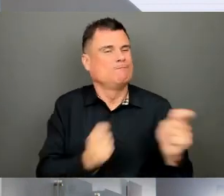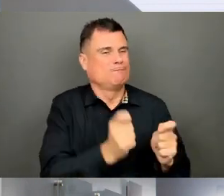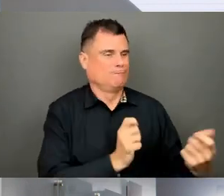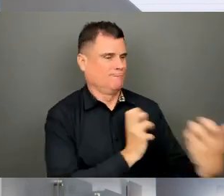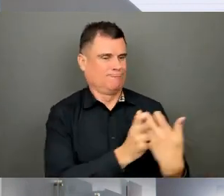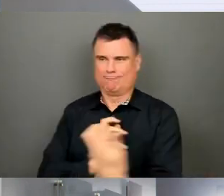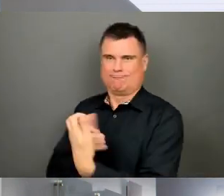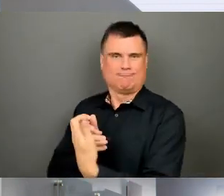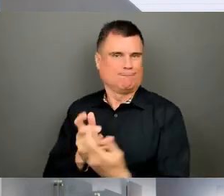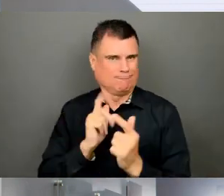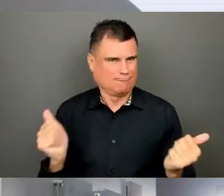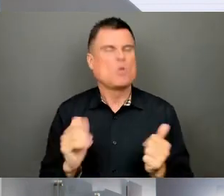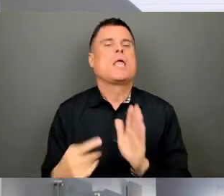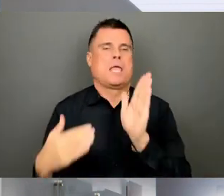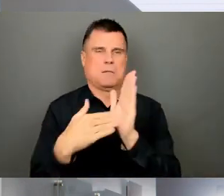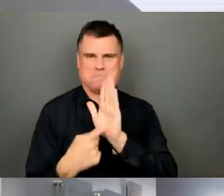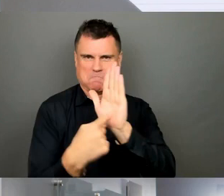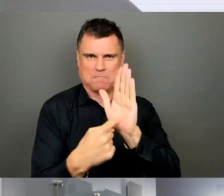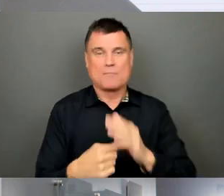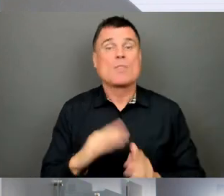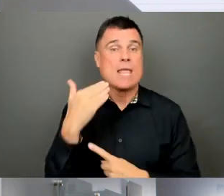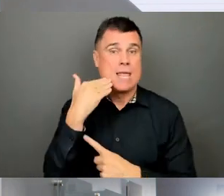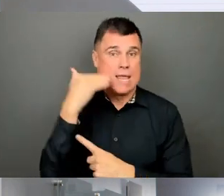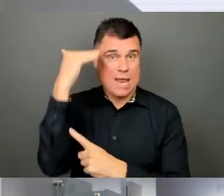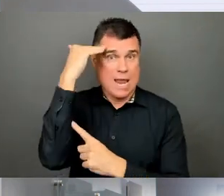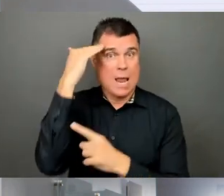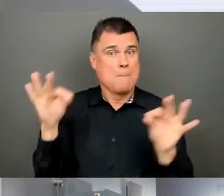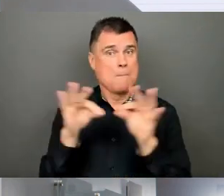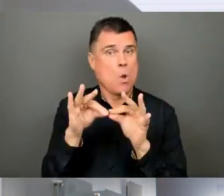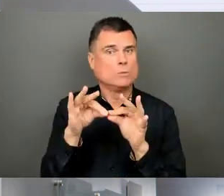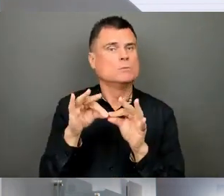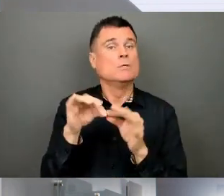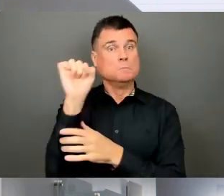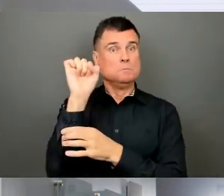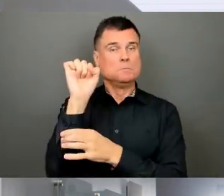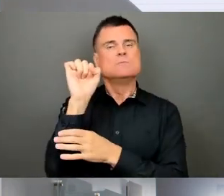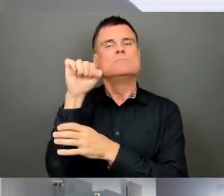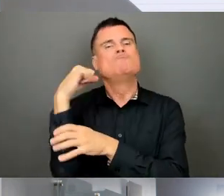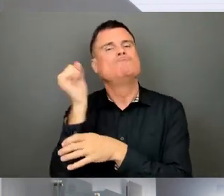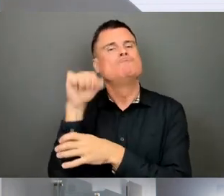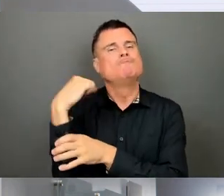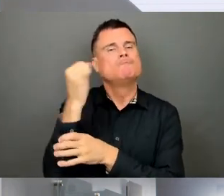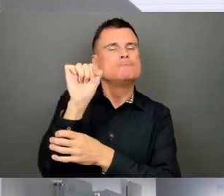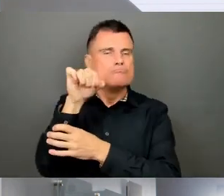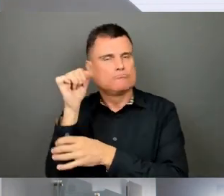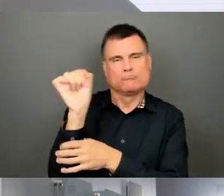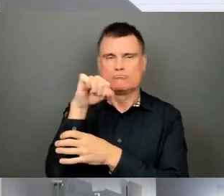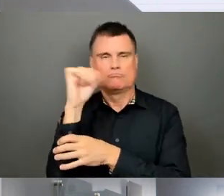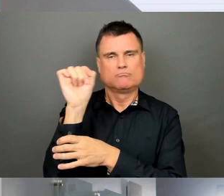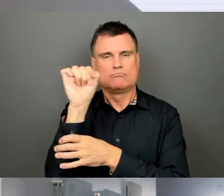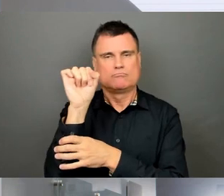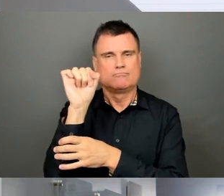balance. Keep your neck loose. Again, it's kind of a clunky motion, right? But you want to keep it loose. All right, roll the music.